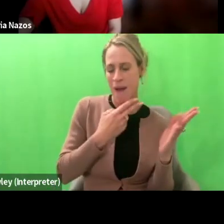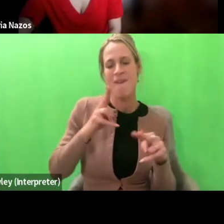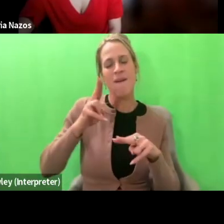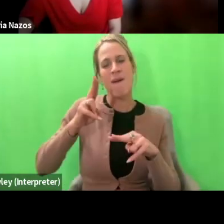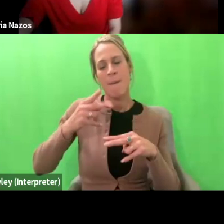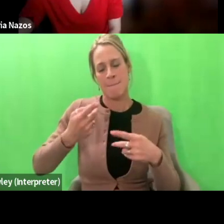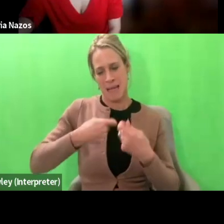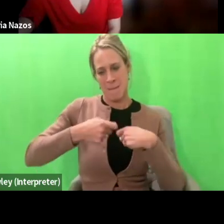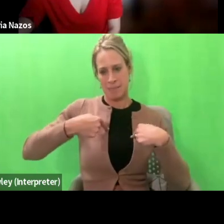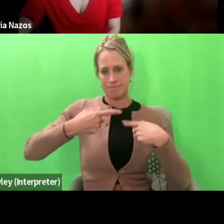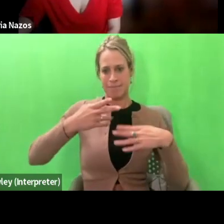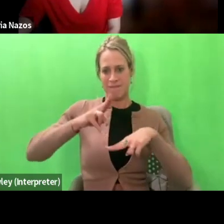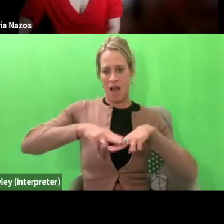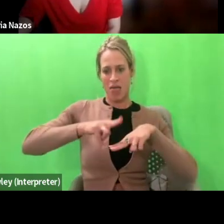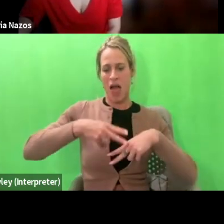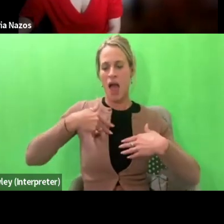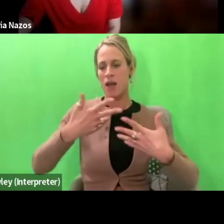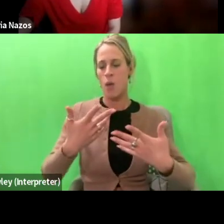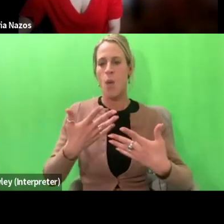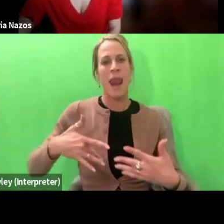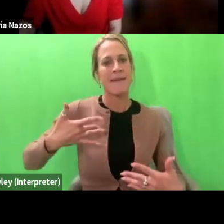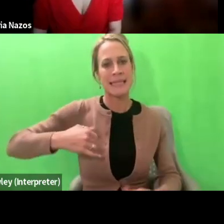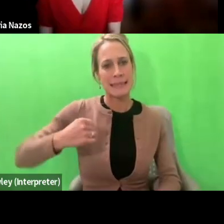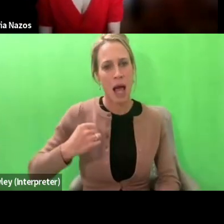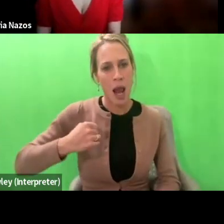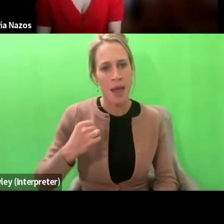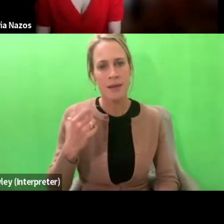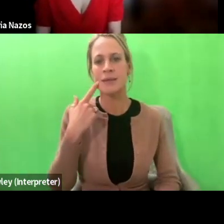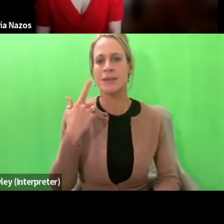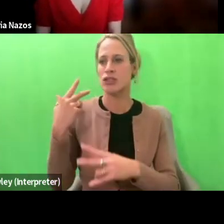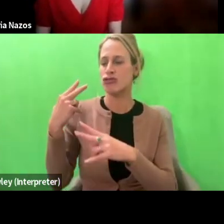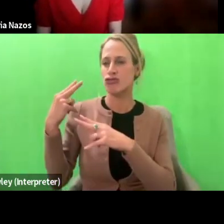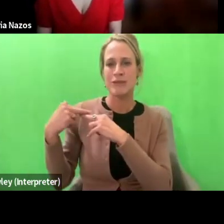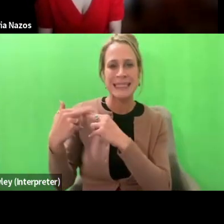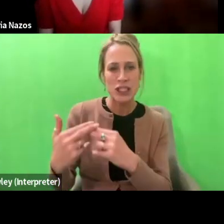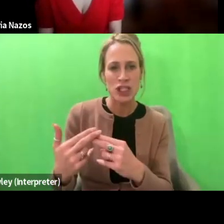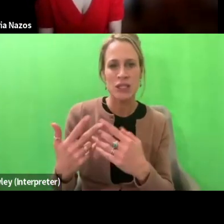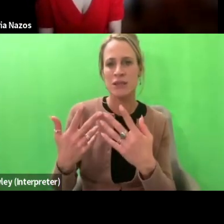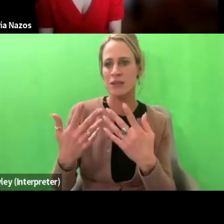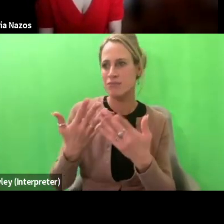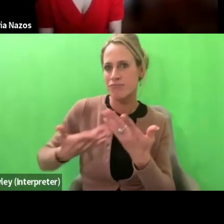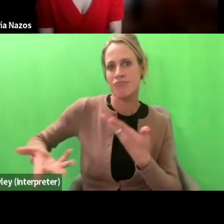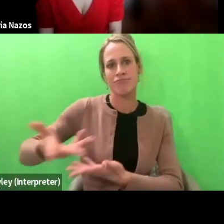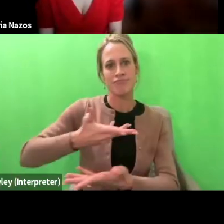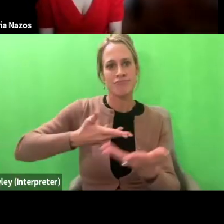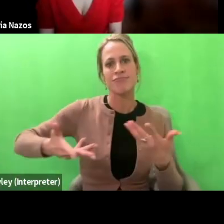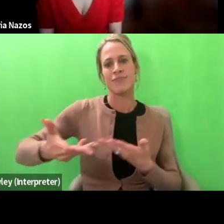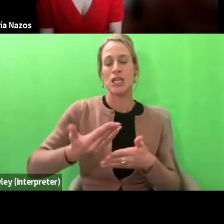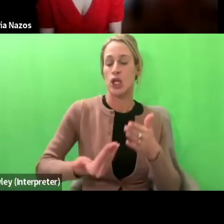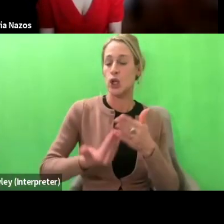being a poet, living in southern Scotland, the kind of ballad traditions that we have here and the music traditions that are still very alive and well. So that's a new genre for